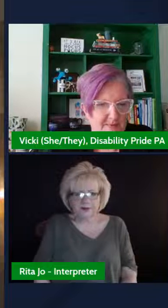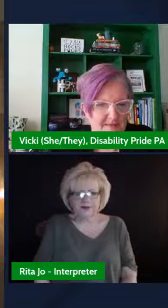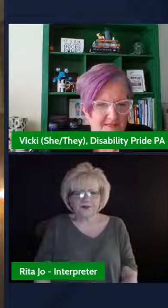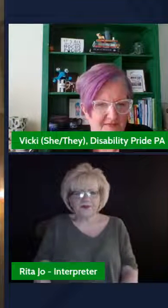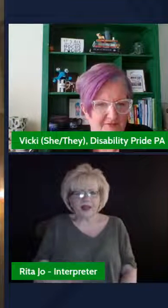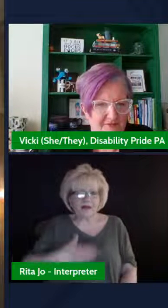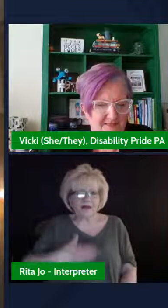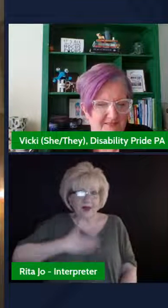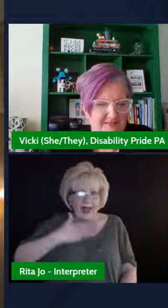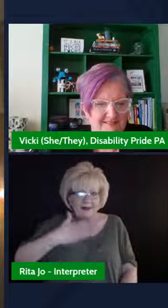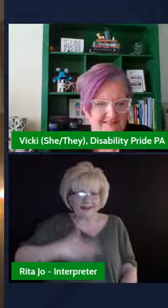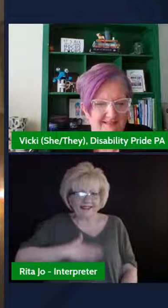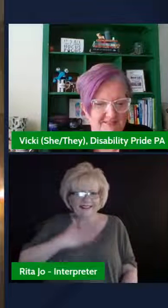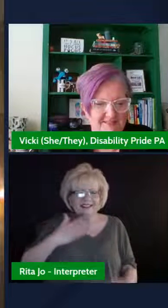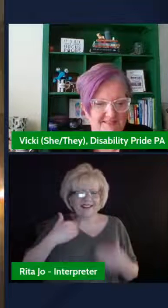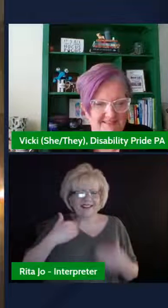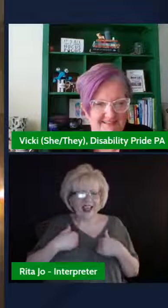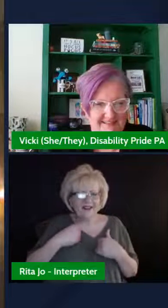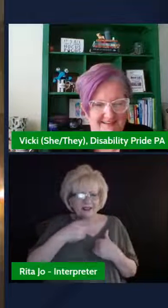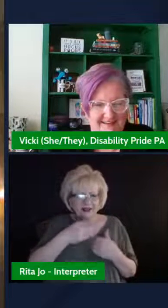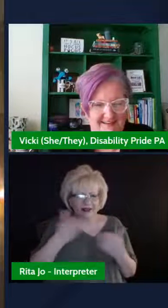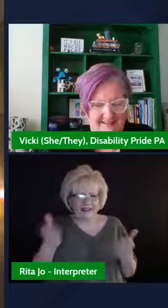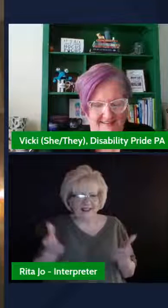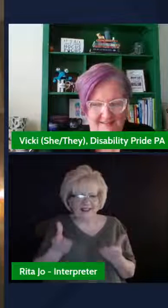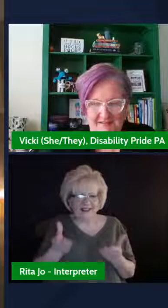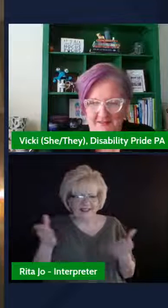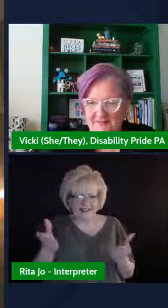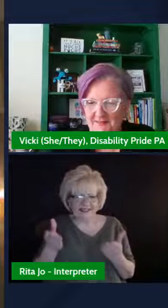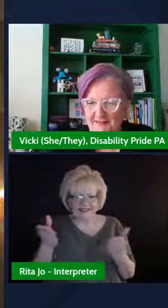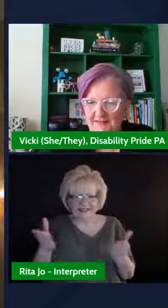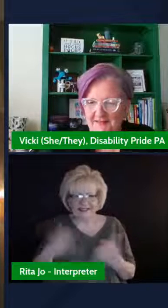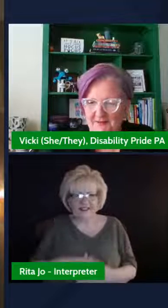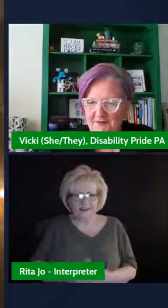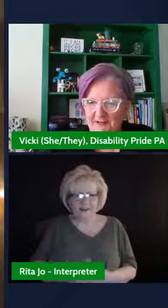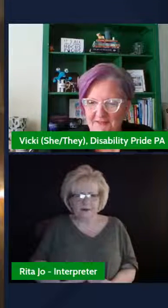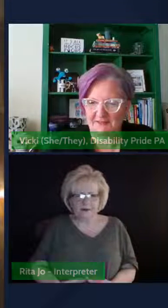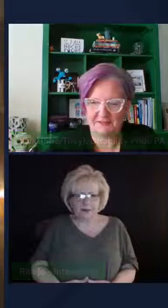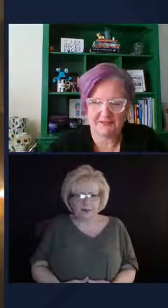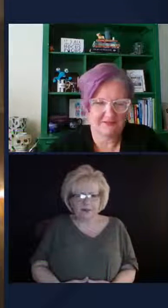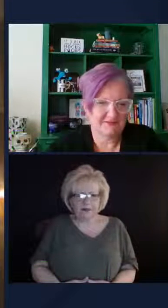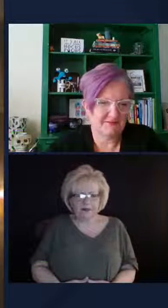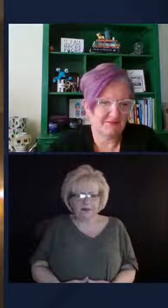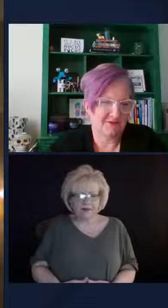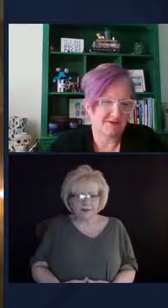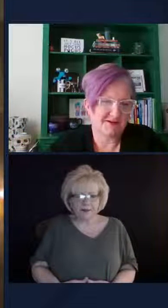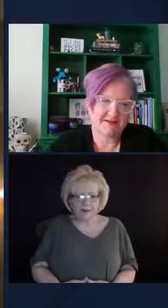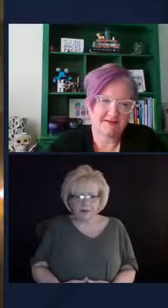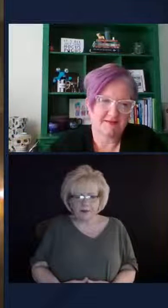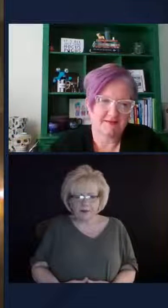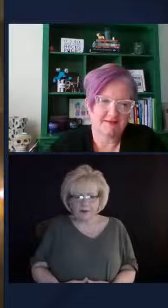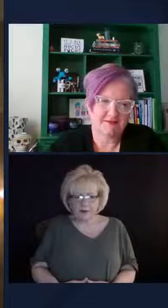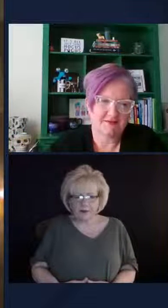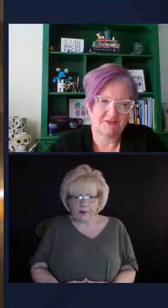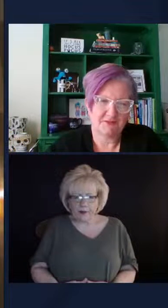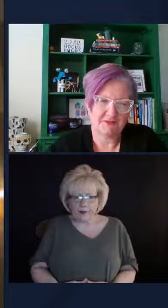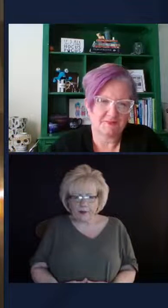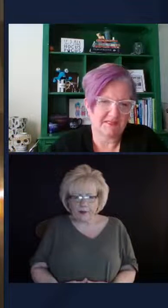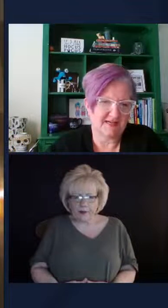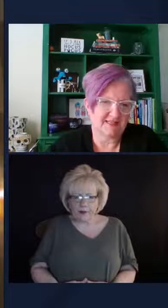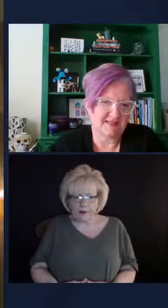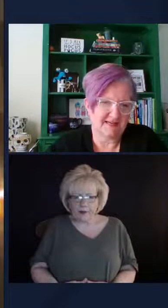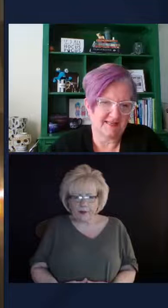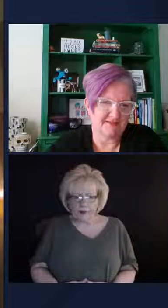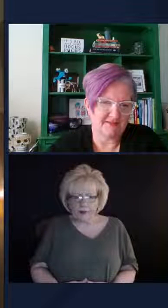I'm so happy to have you here. I just like, I'll show you. G.